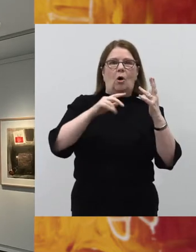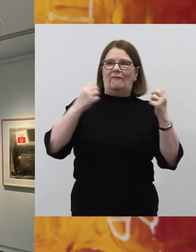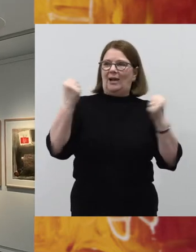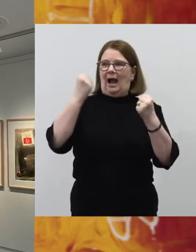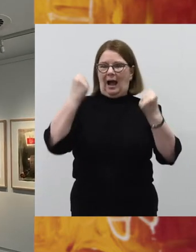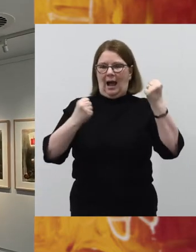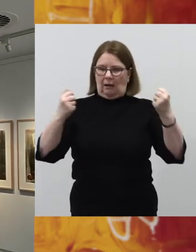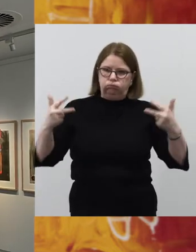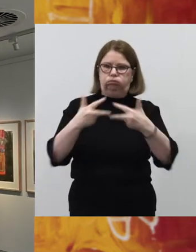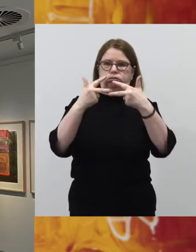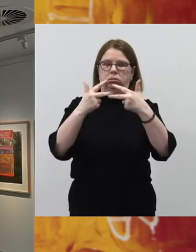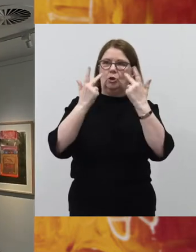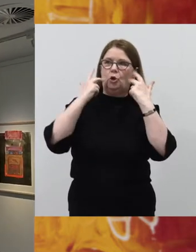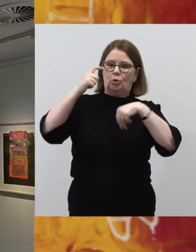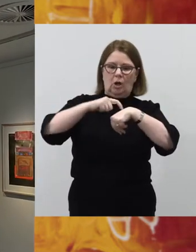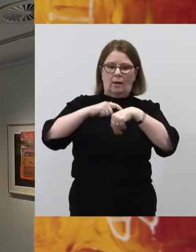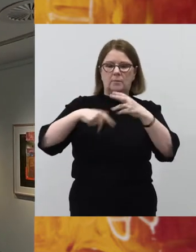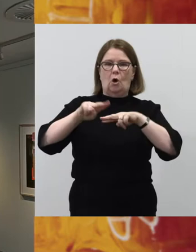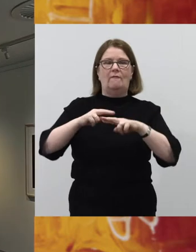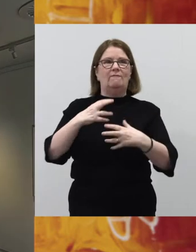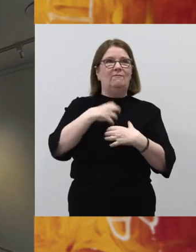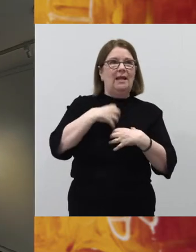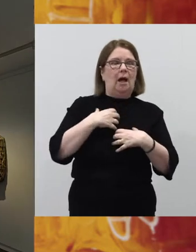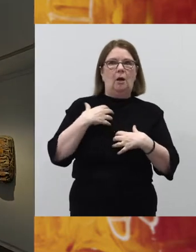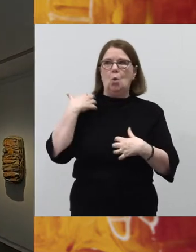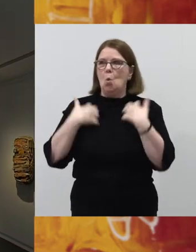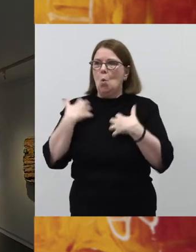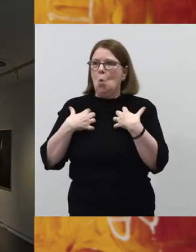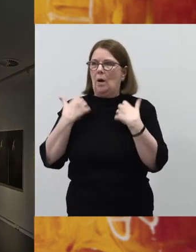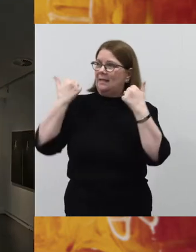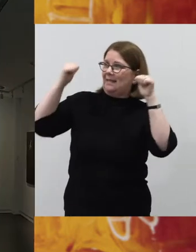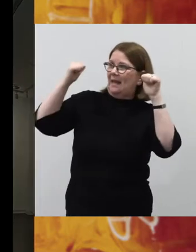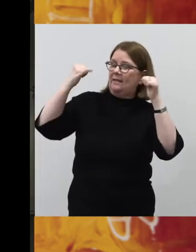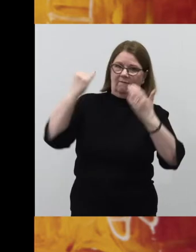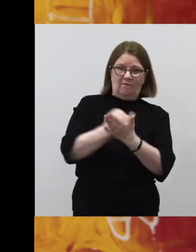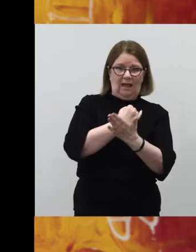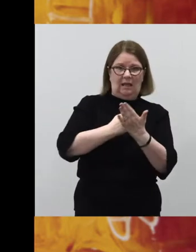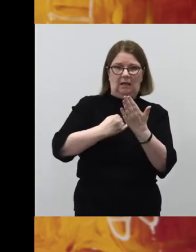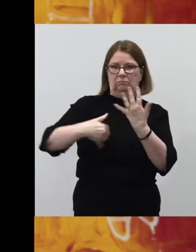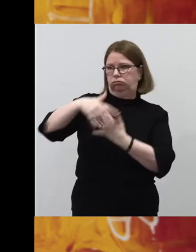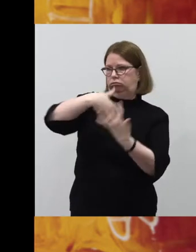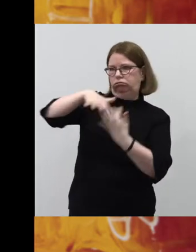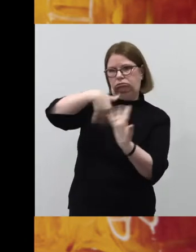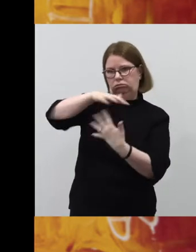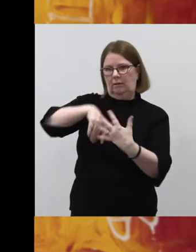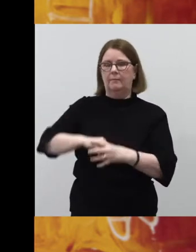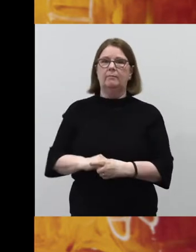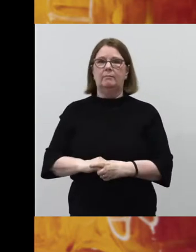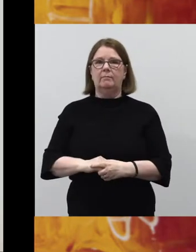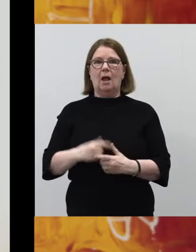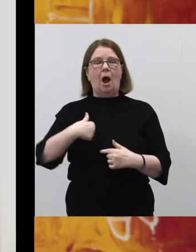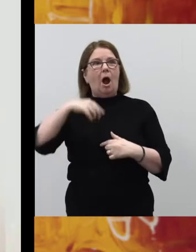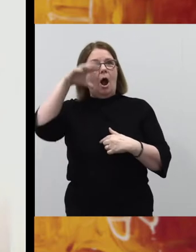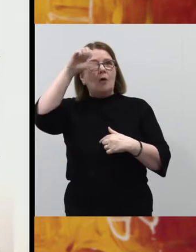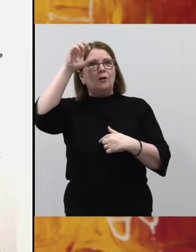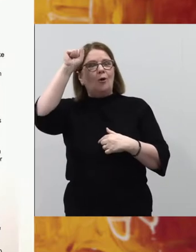In conclusion, let me recap. Firstly, I want to reaffirm that I am not taking mental health lightly. There are many who suffer